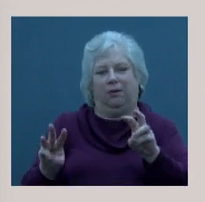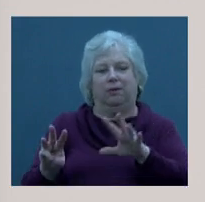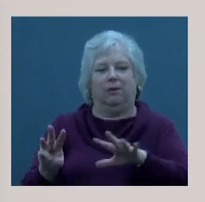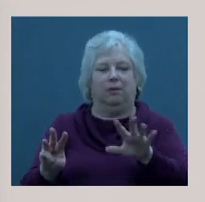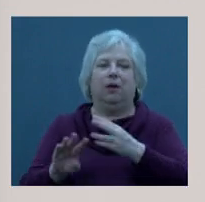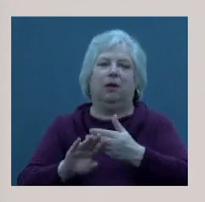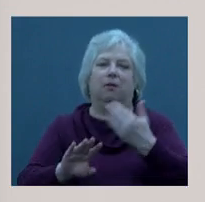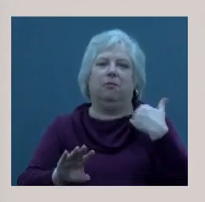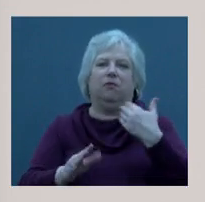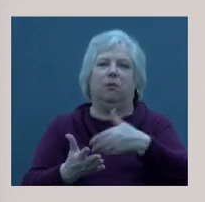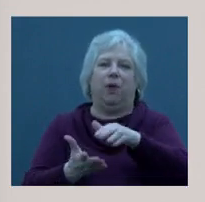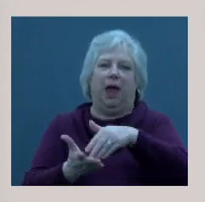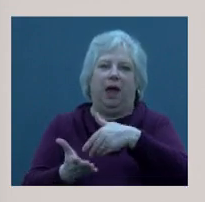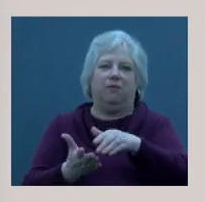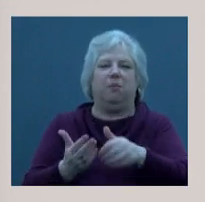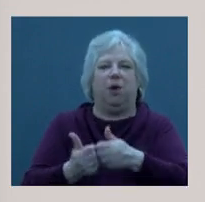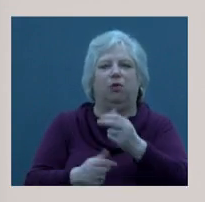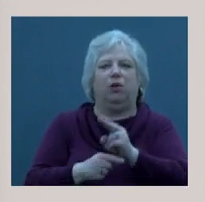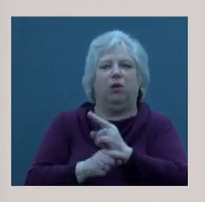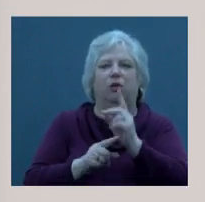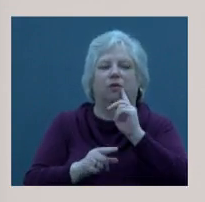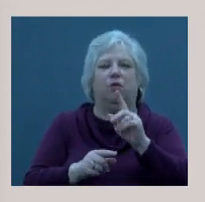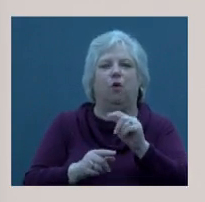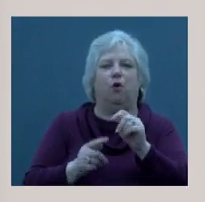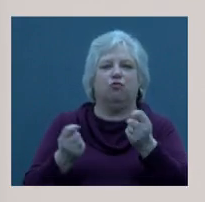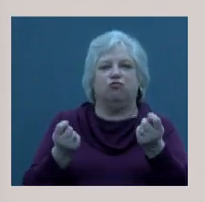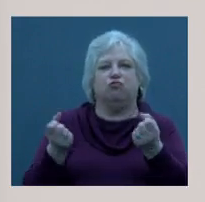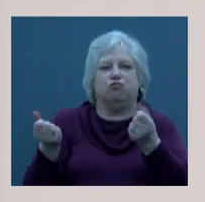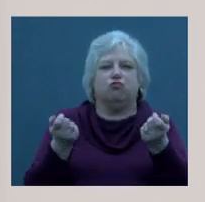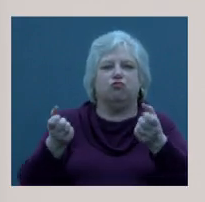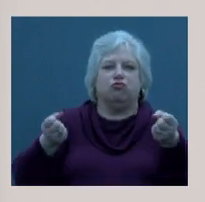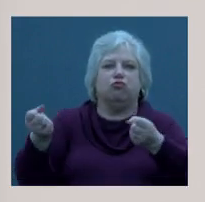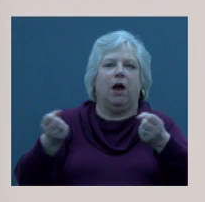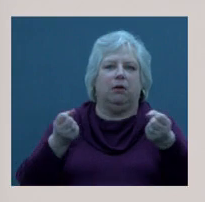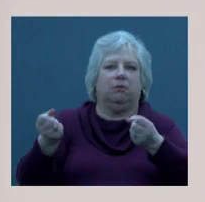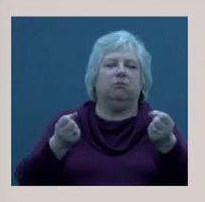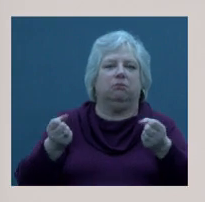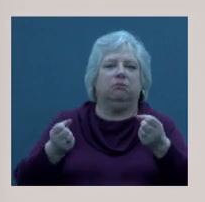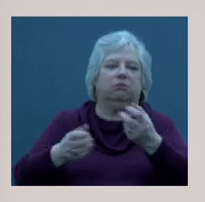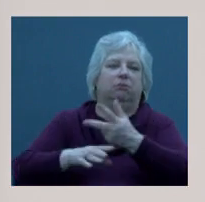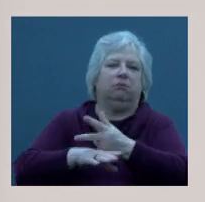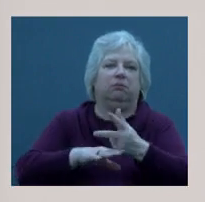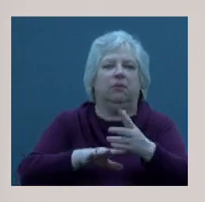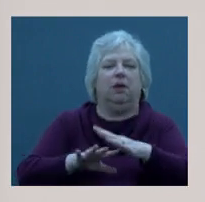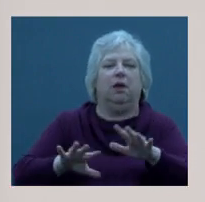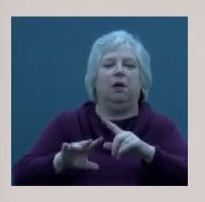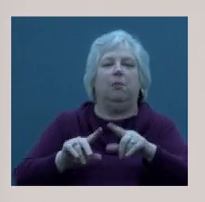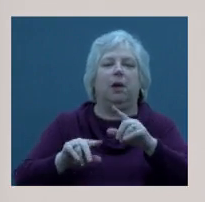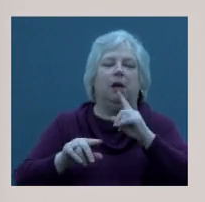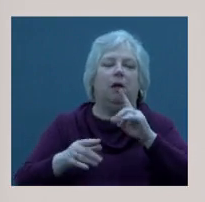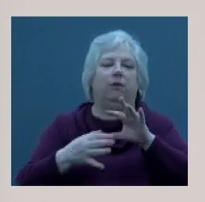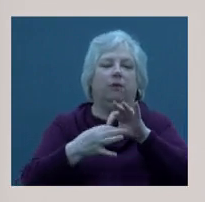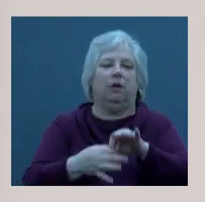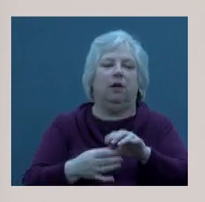was previously used for a trucking operation. It does also abut the I-30 frontage road. To